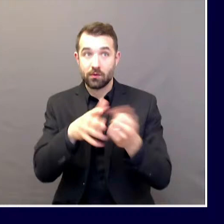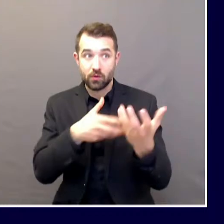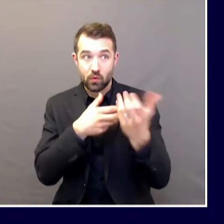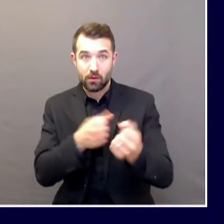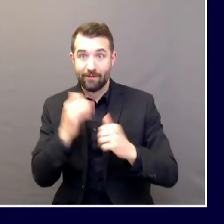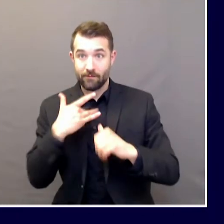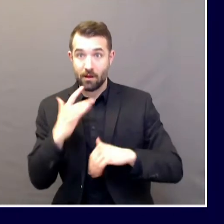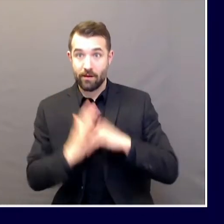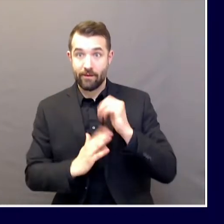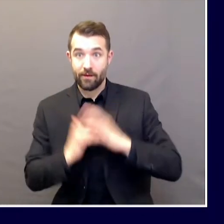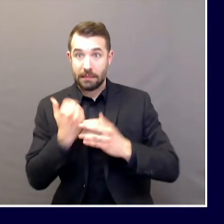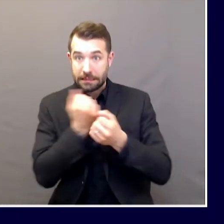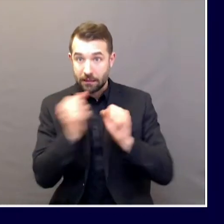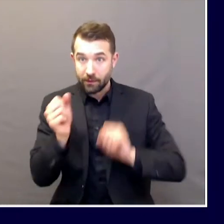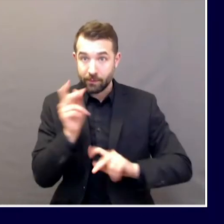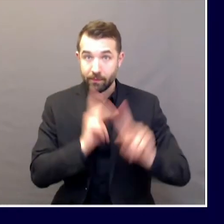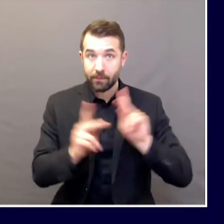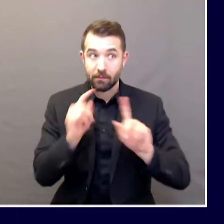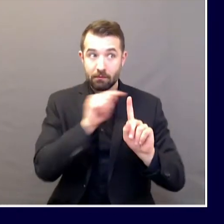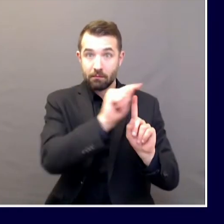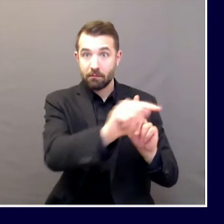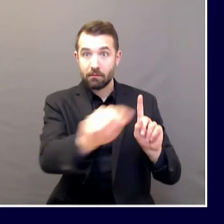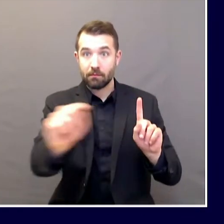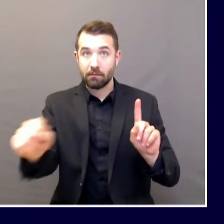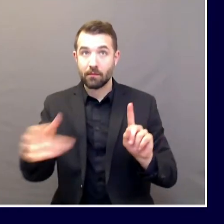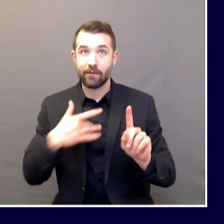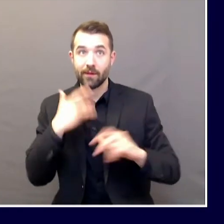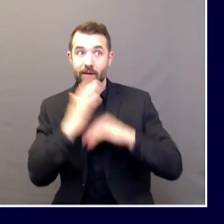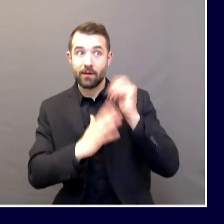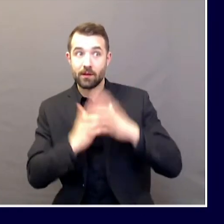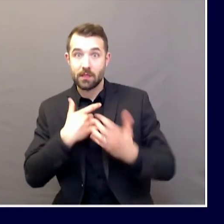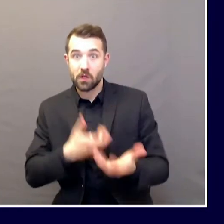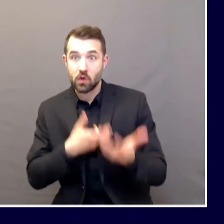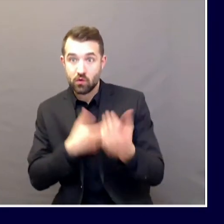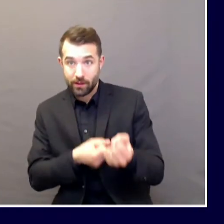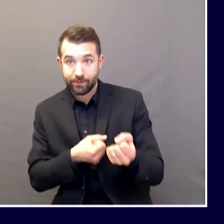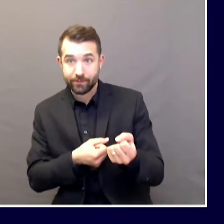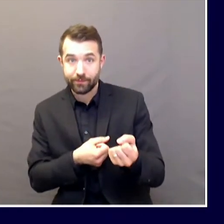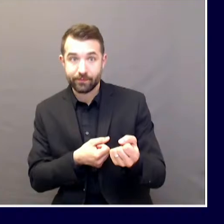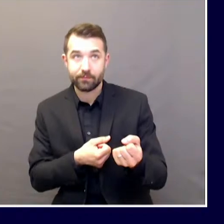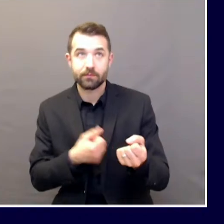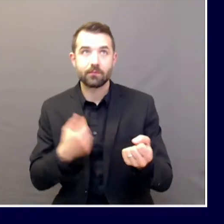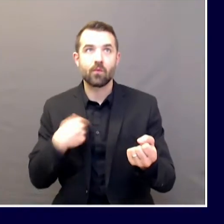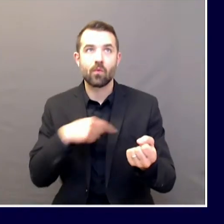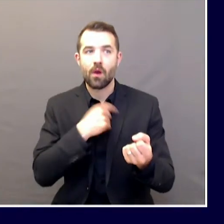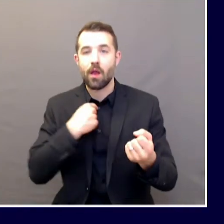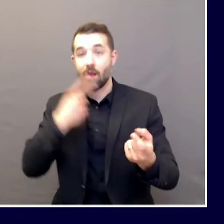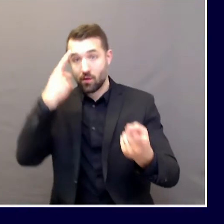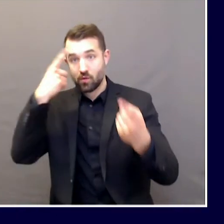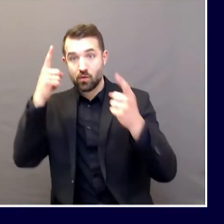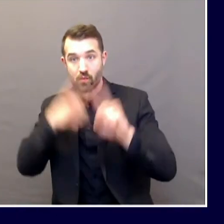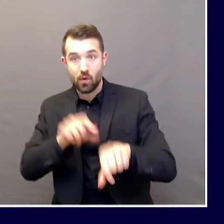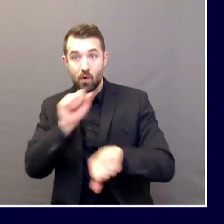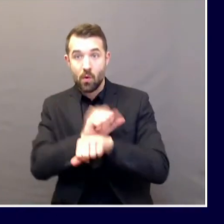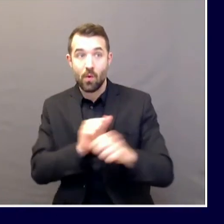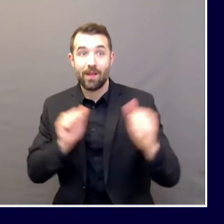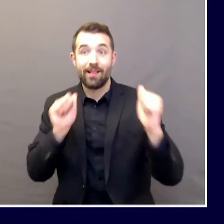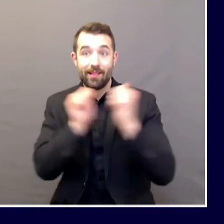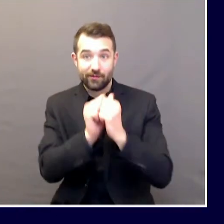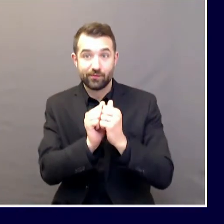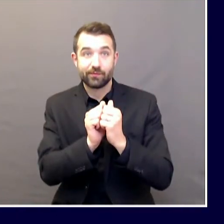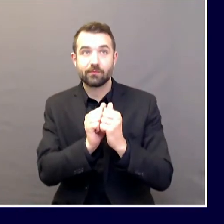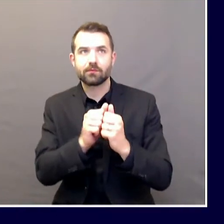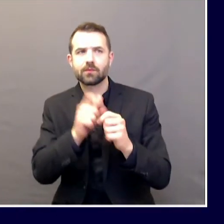with sponsors of those types of pop-up clinics, as well as the teams that can staff them as vaccinators, to mix